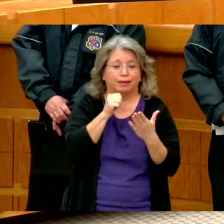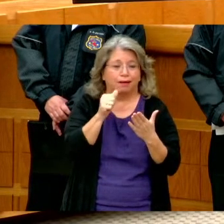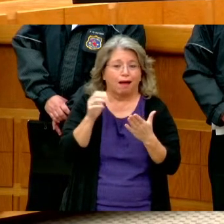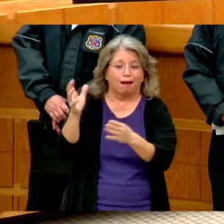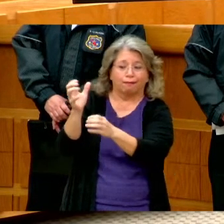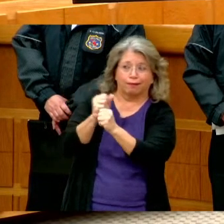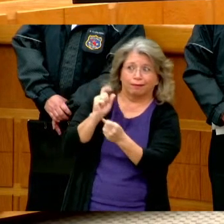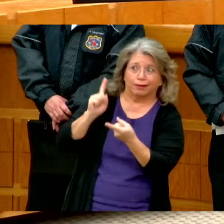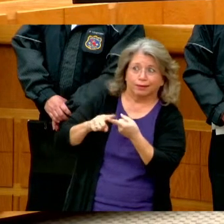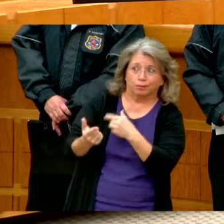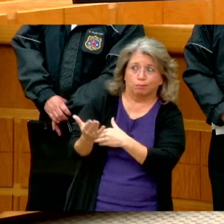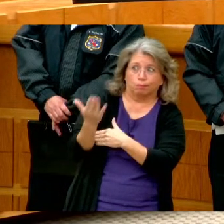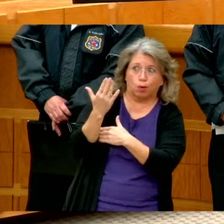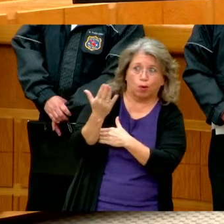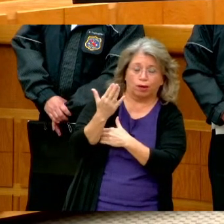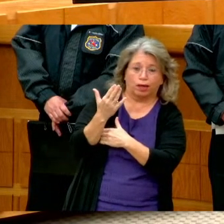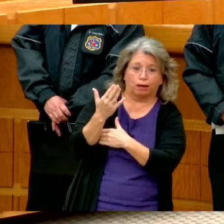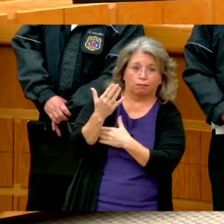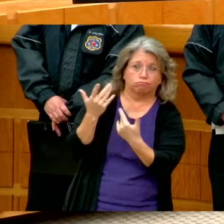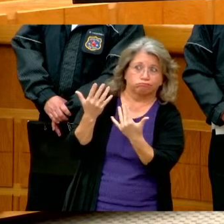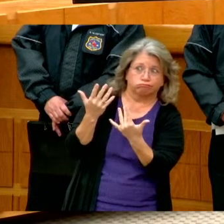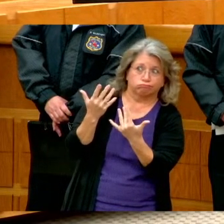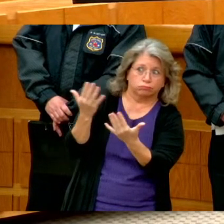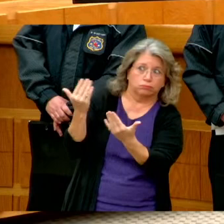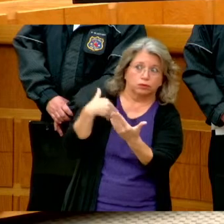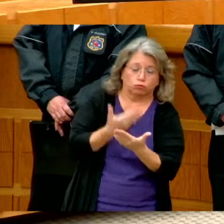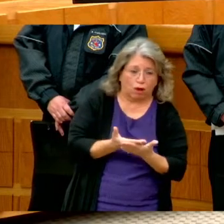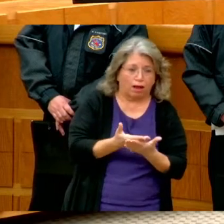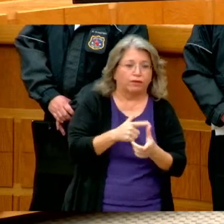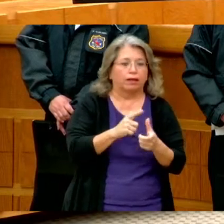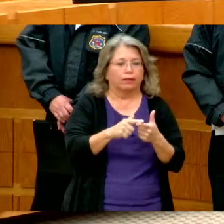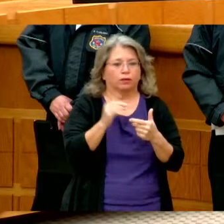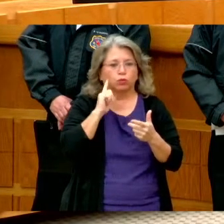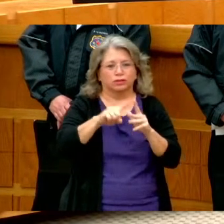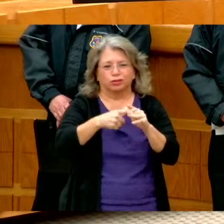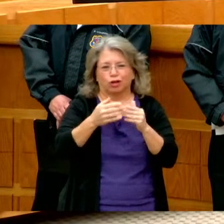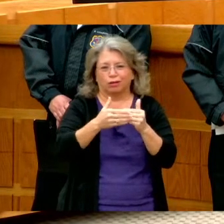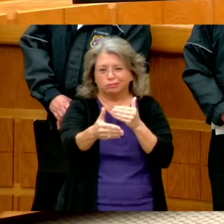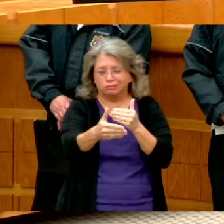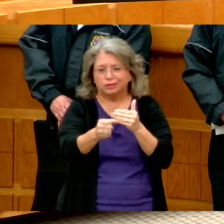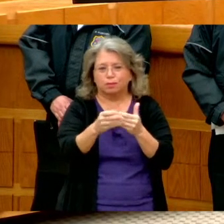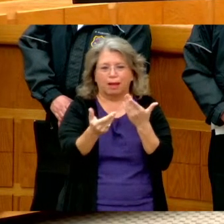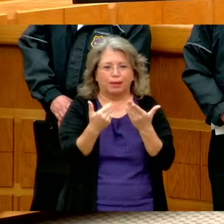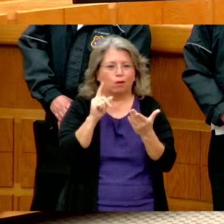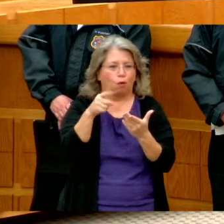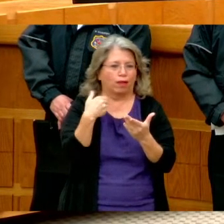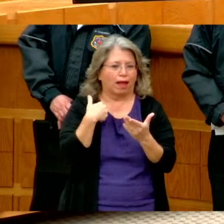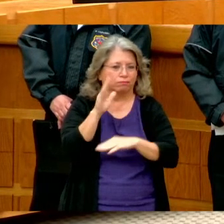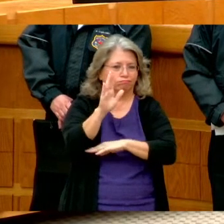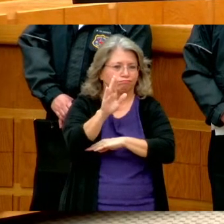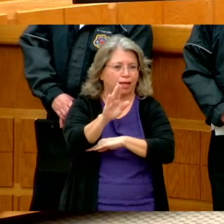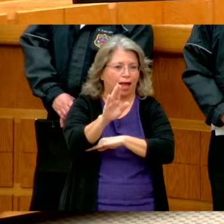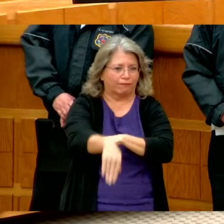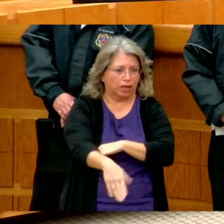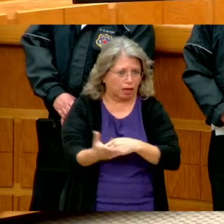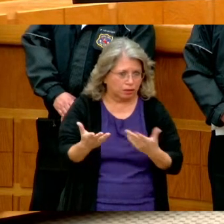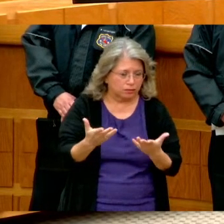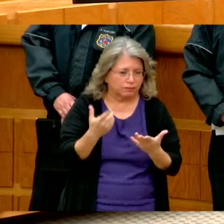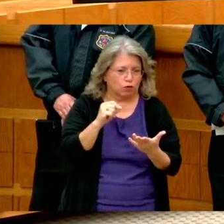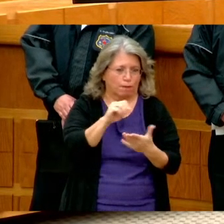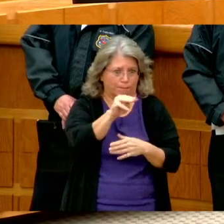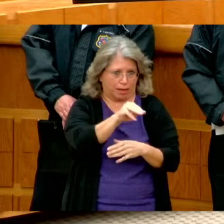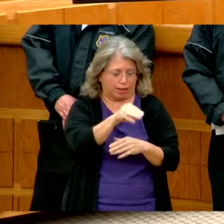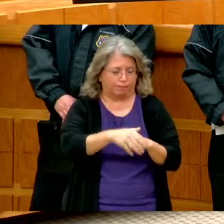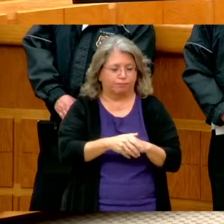be awaiting that FedEx truck or whatever delivery service it comes by. But we have created a mega site, or